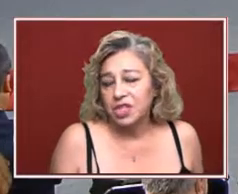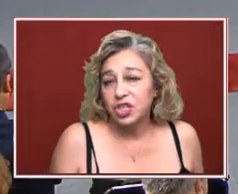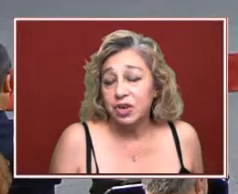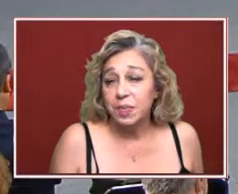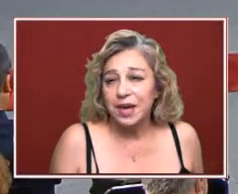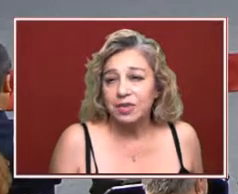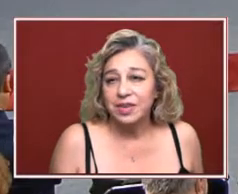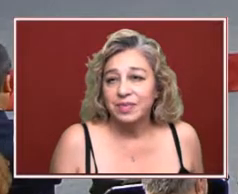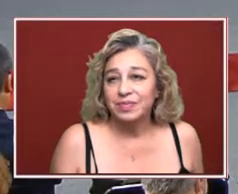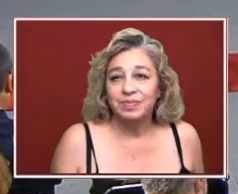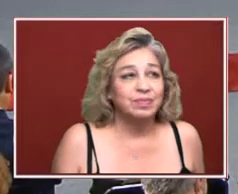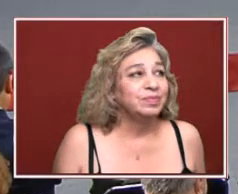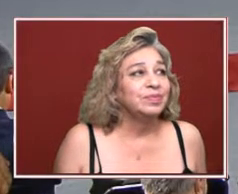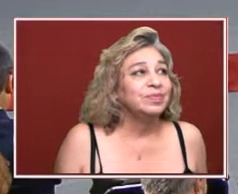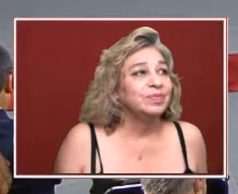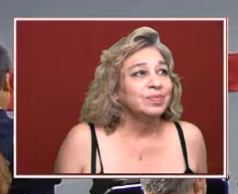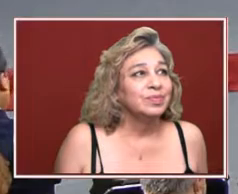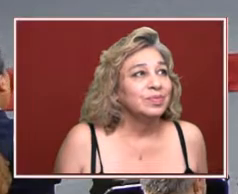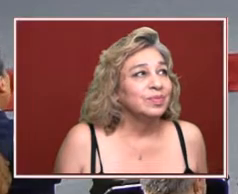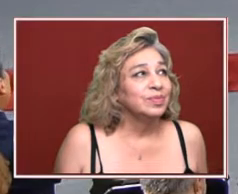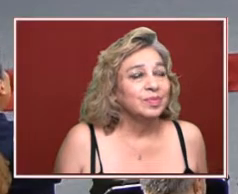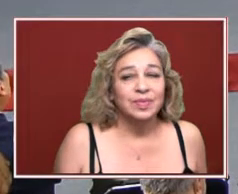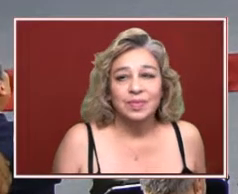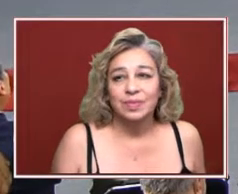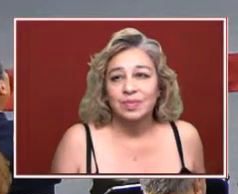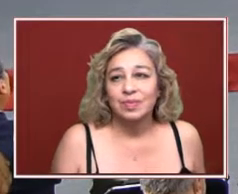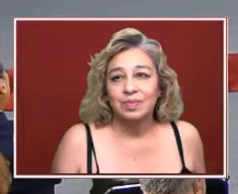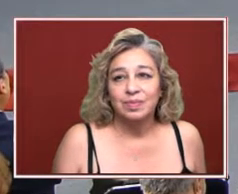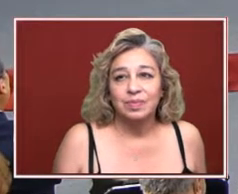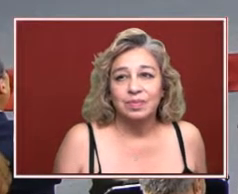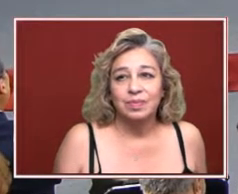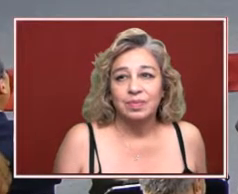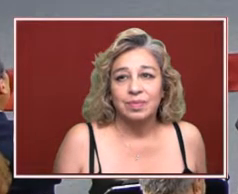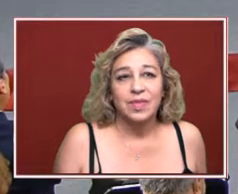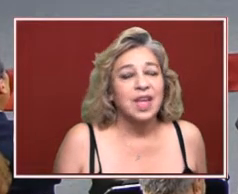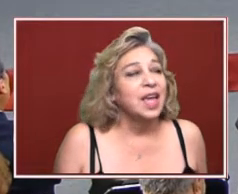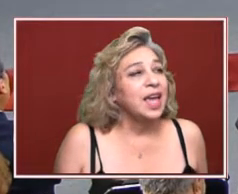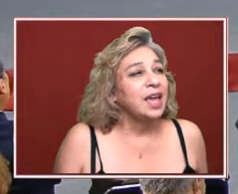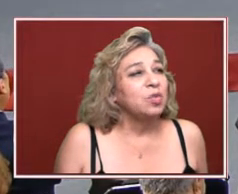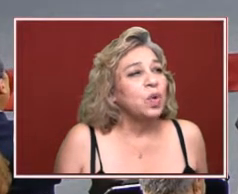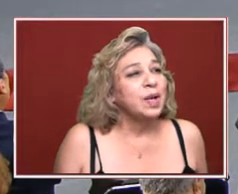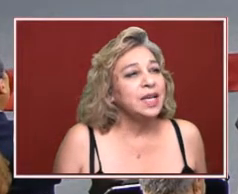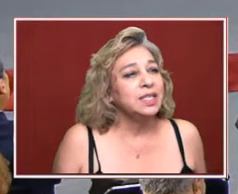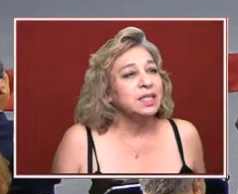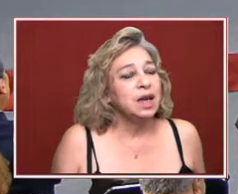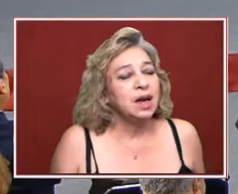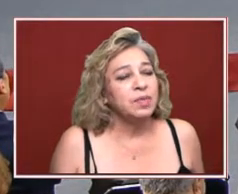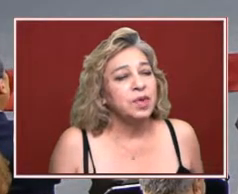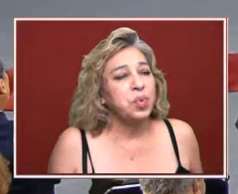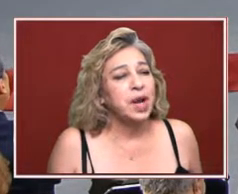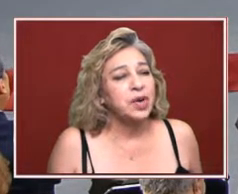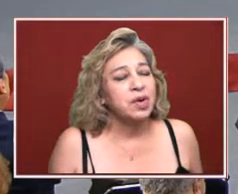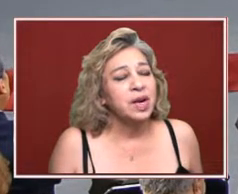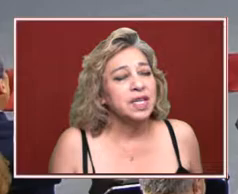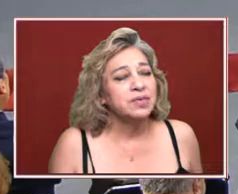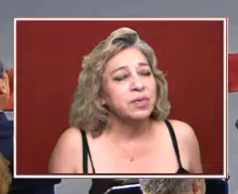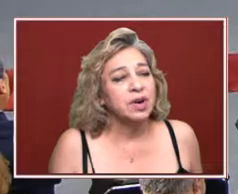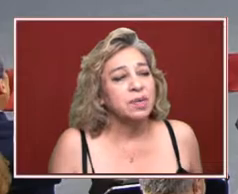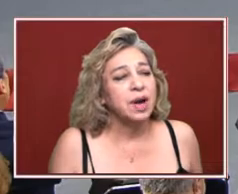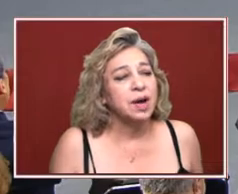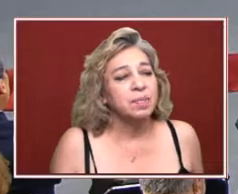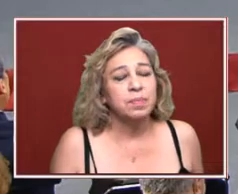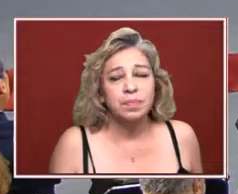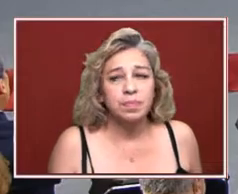are concerned about. Y prioridades para la política exterior. And what is the priorities